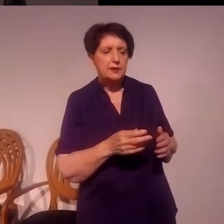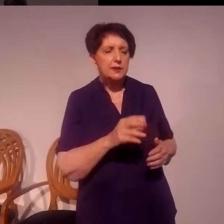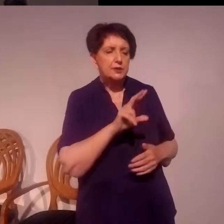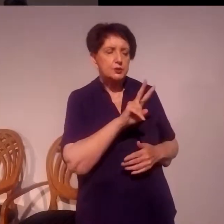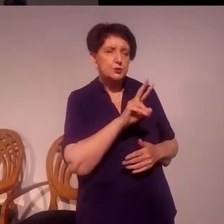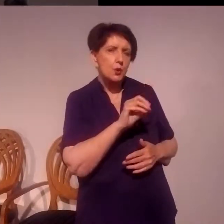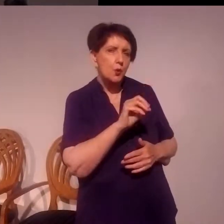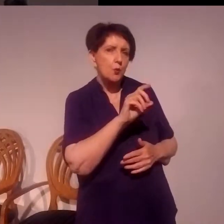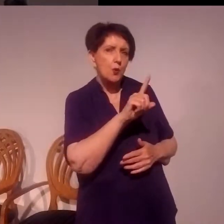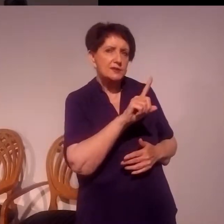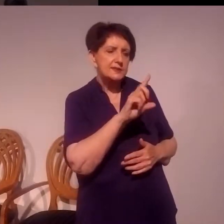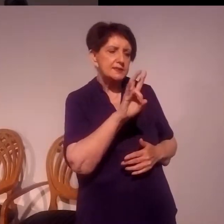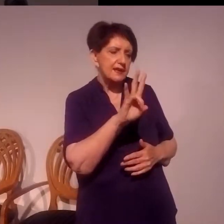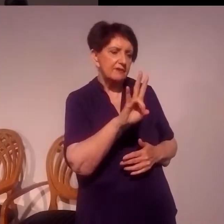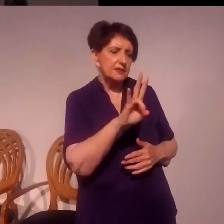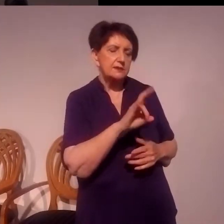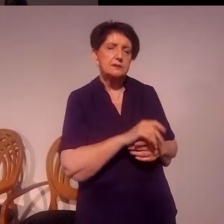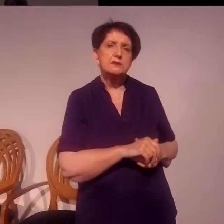2017